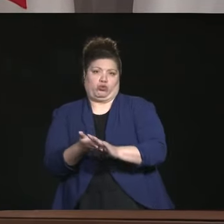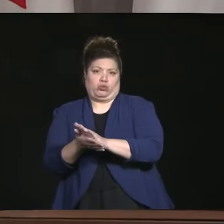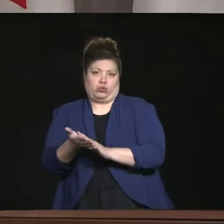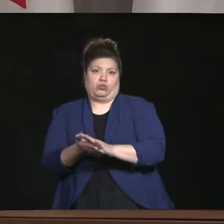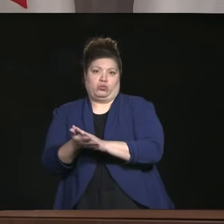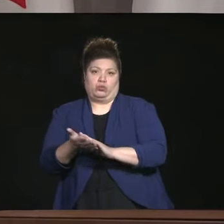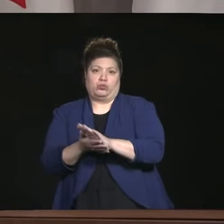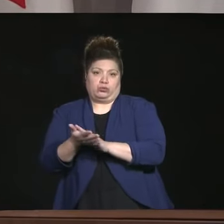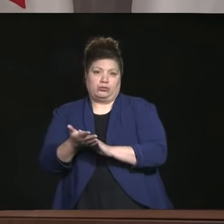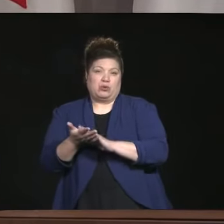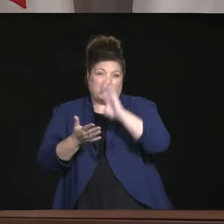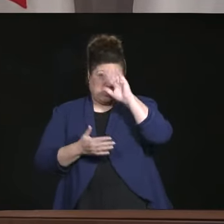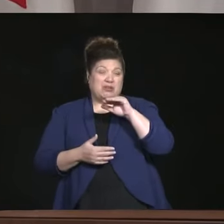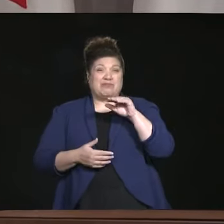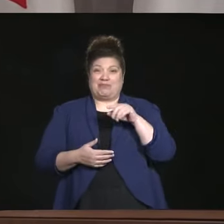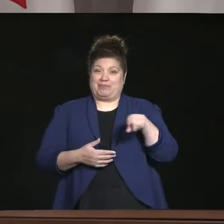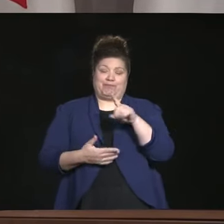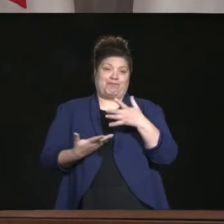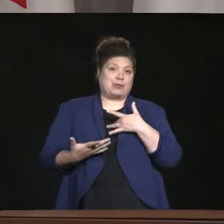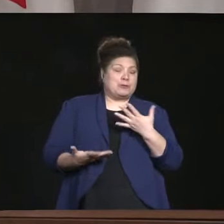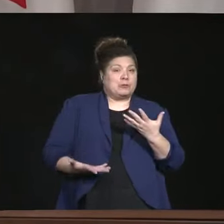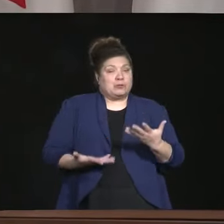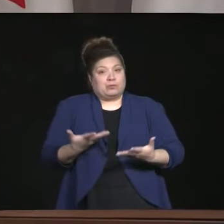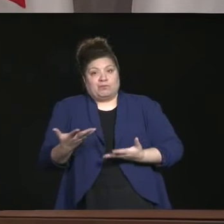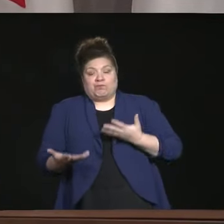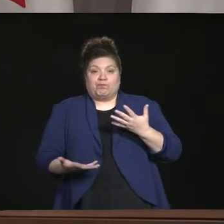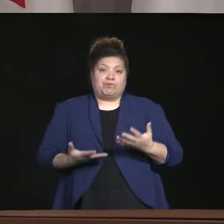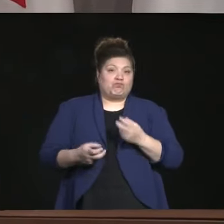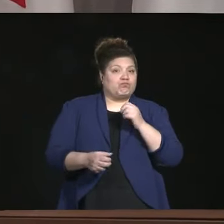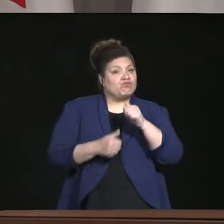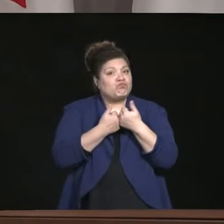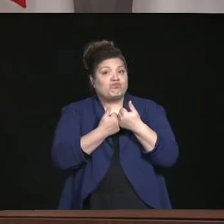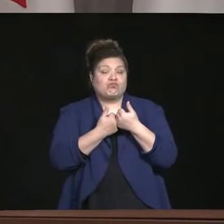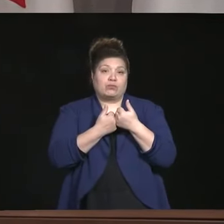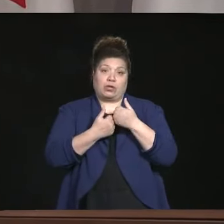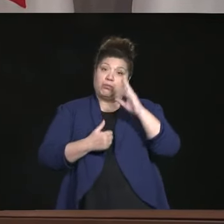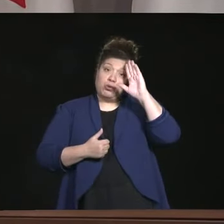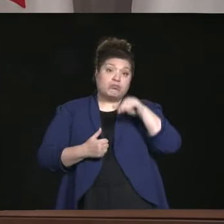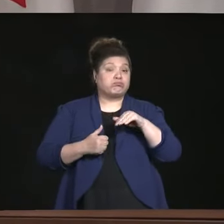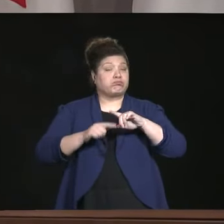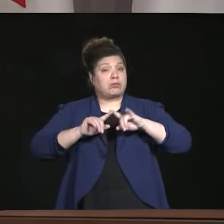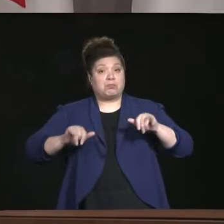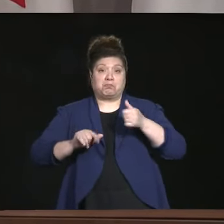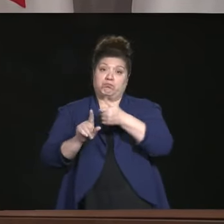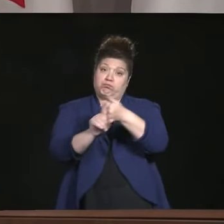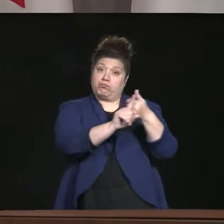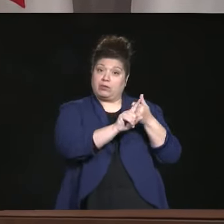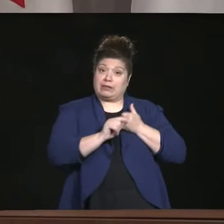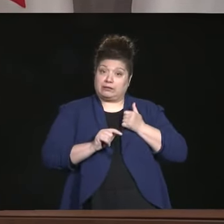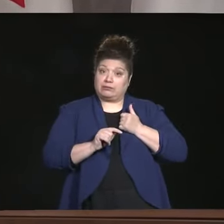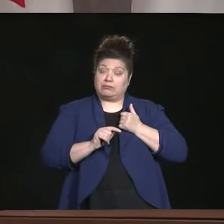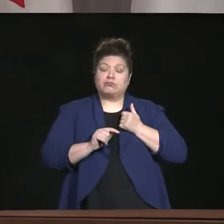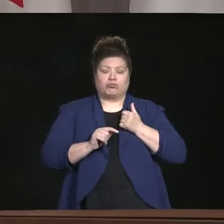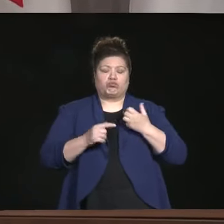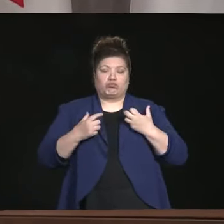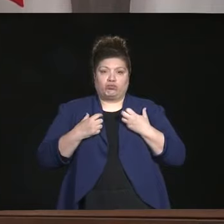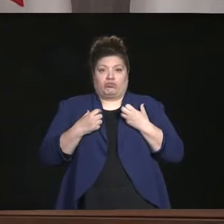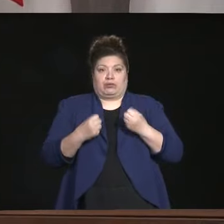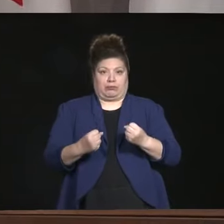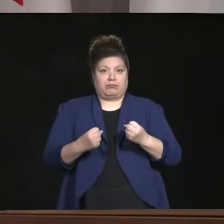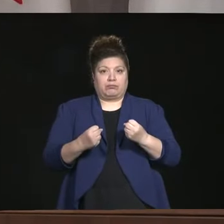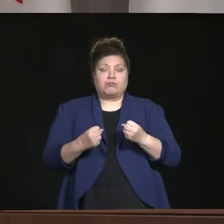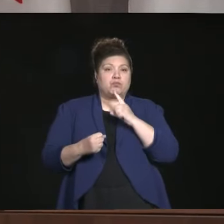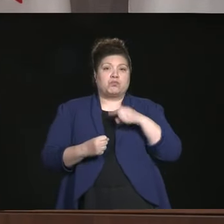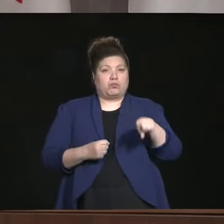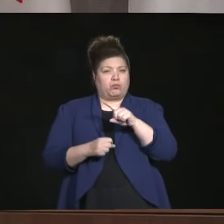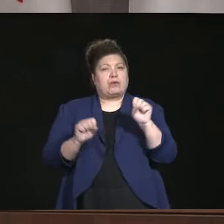that Canadians are resilient, and I know that we can do this. Il